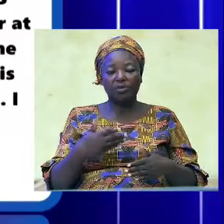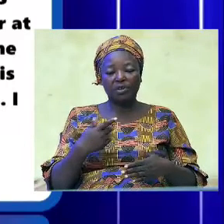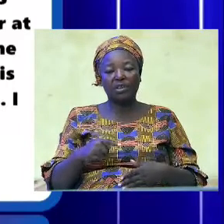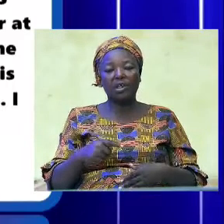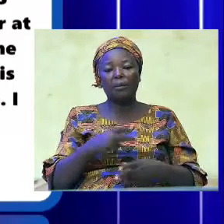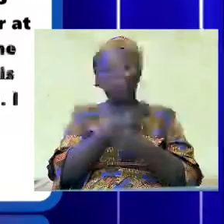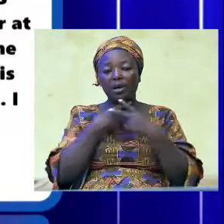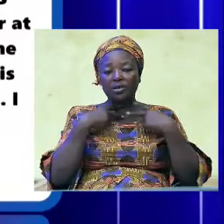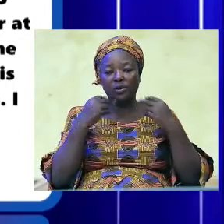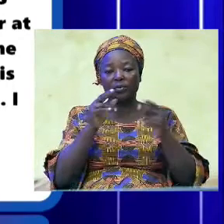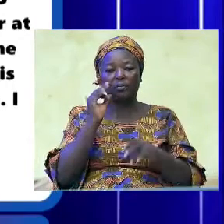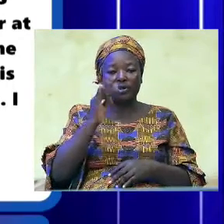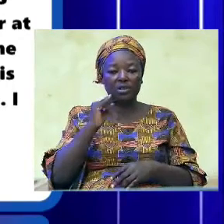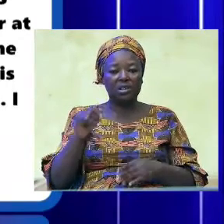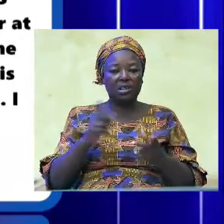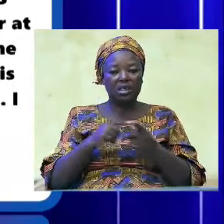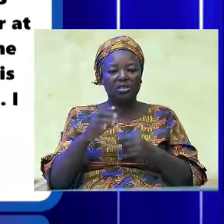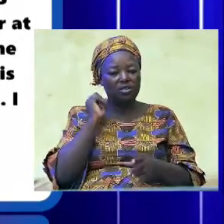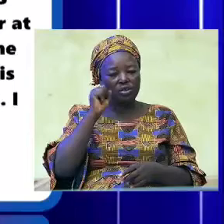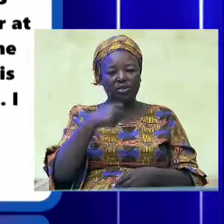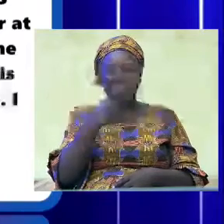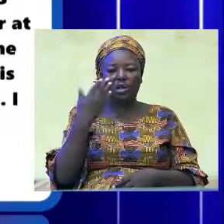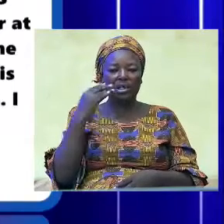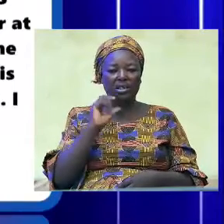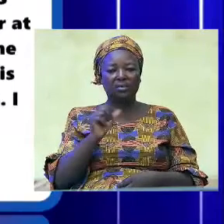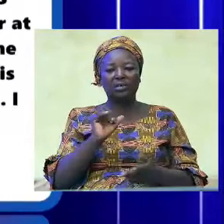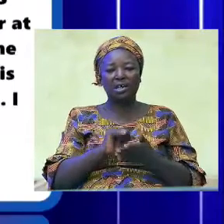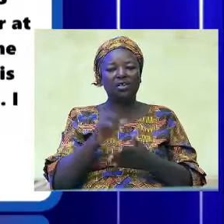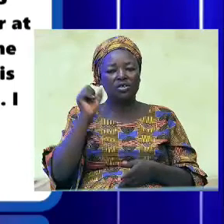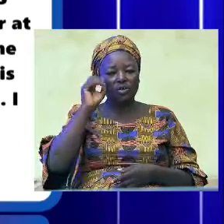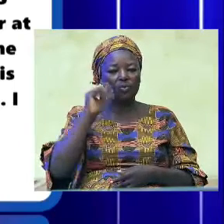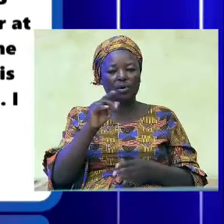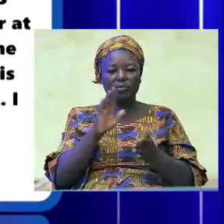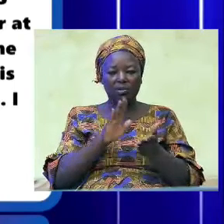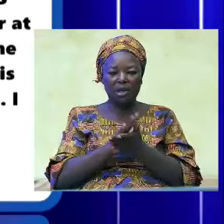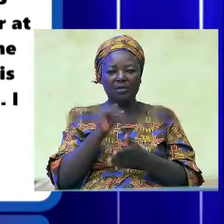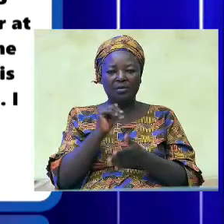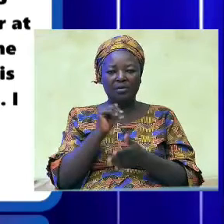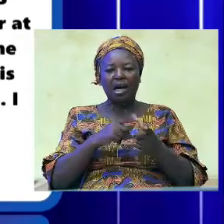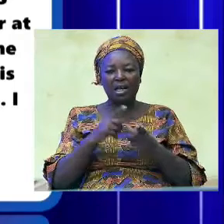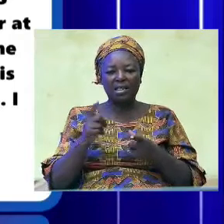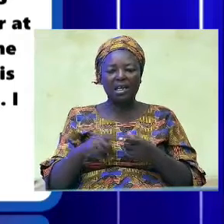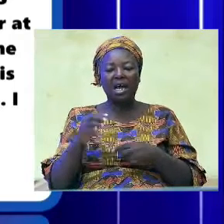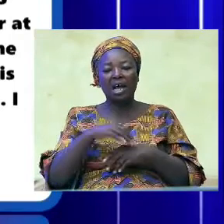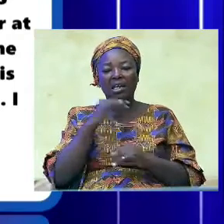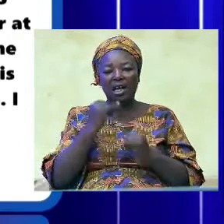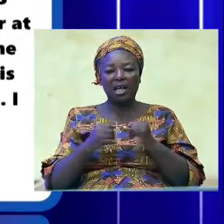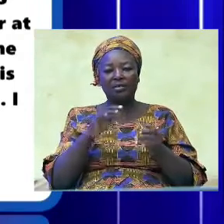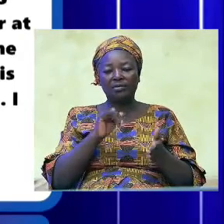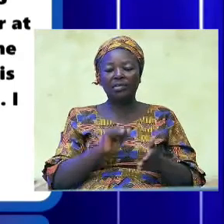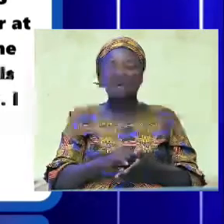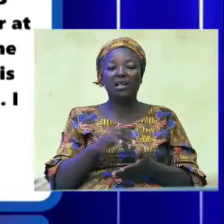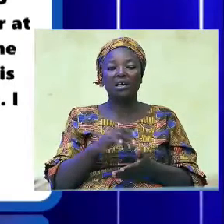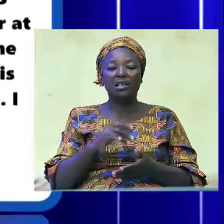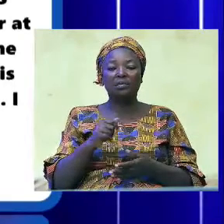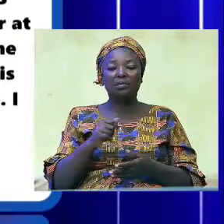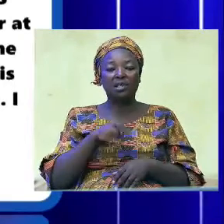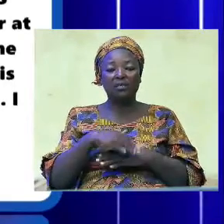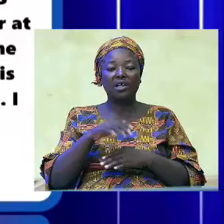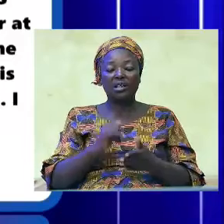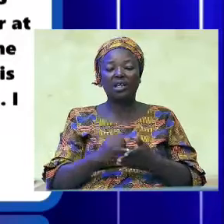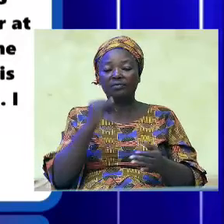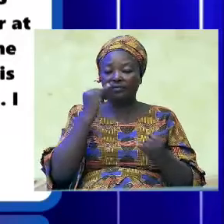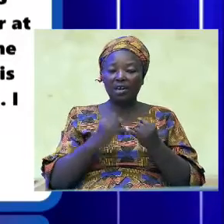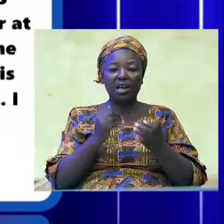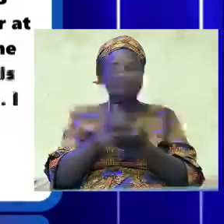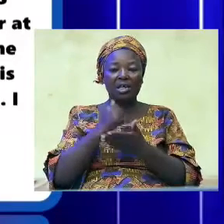JS preaching, she told herself that she would believe. And at the end of the message,